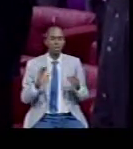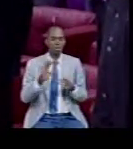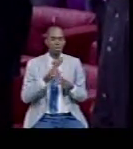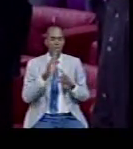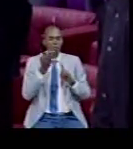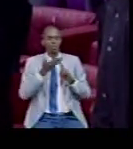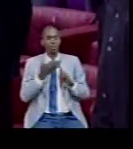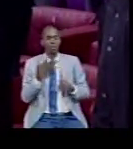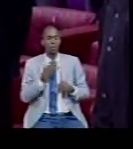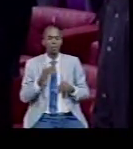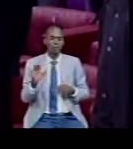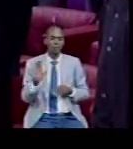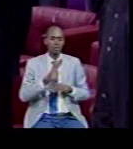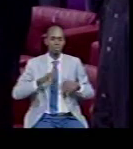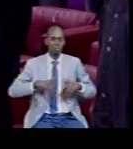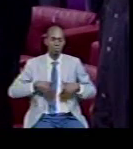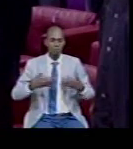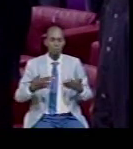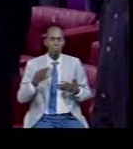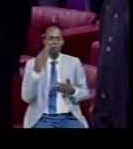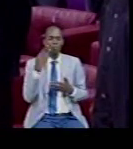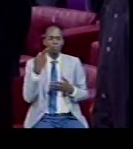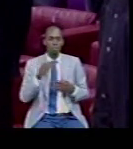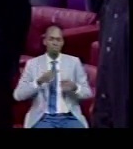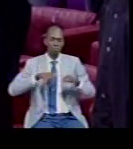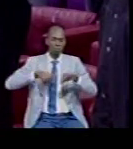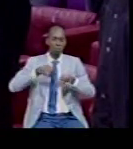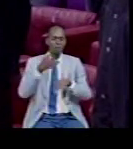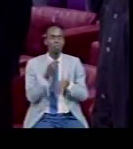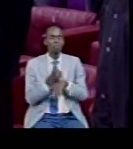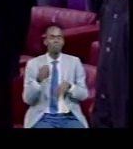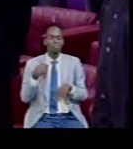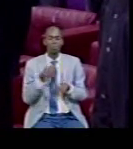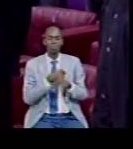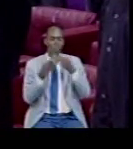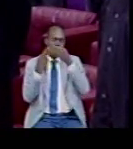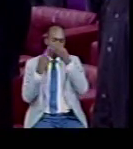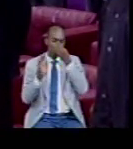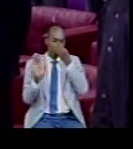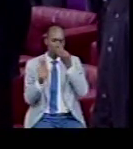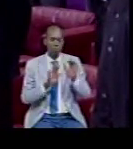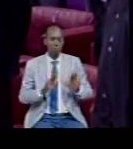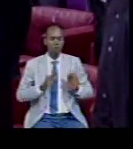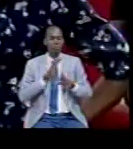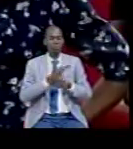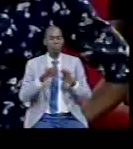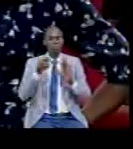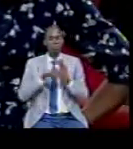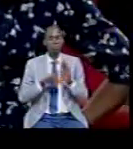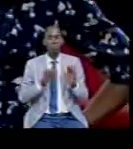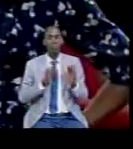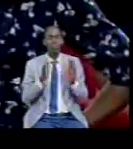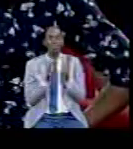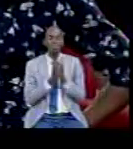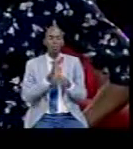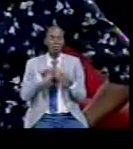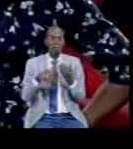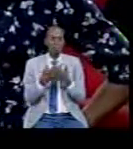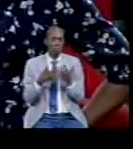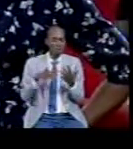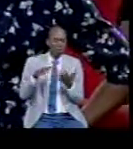their confession. We see their affirmation. We see their fearlessness. I pray all these